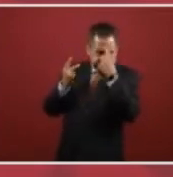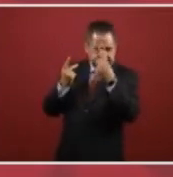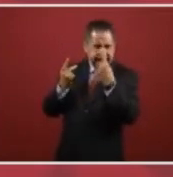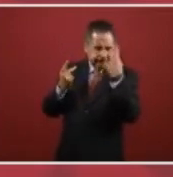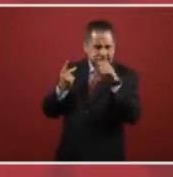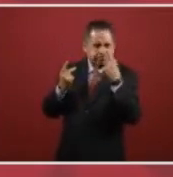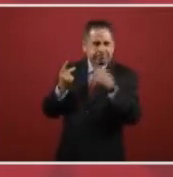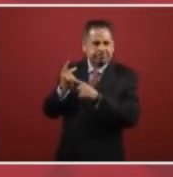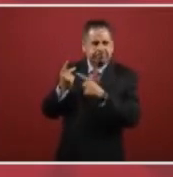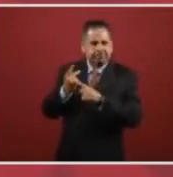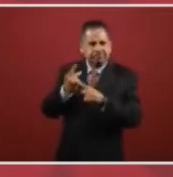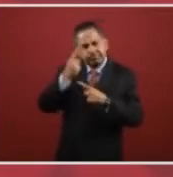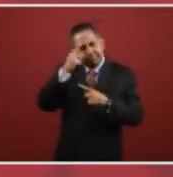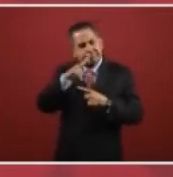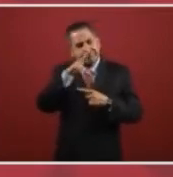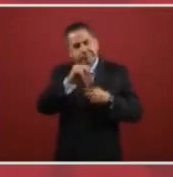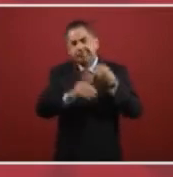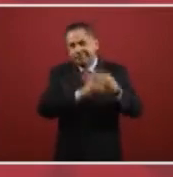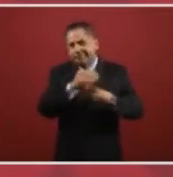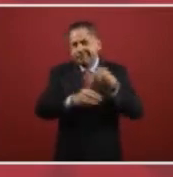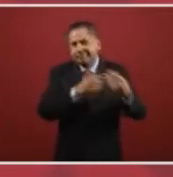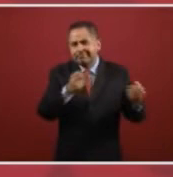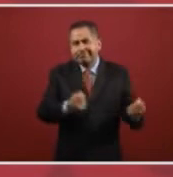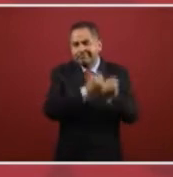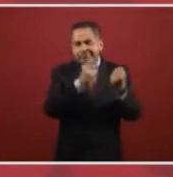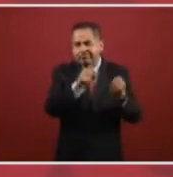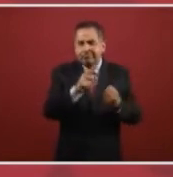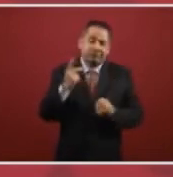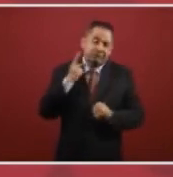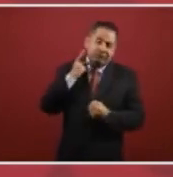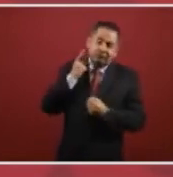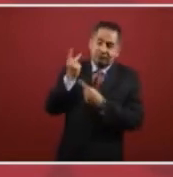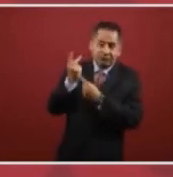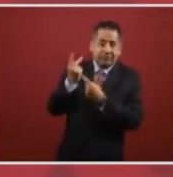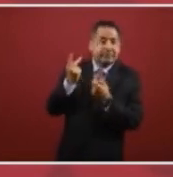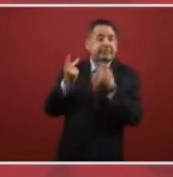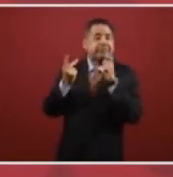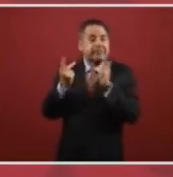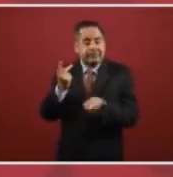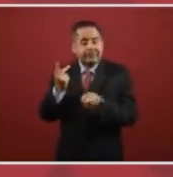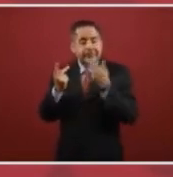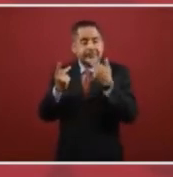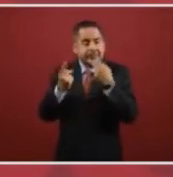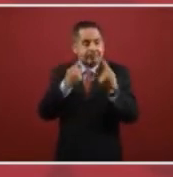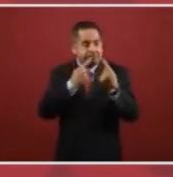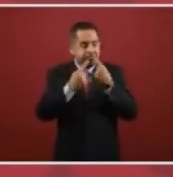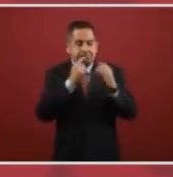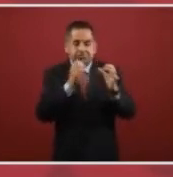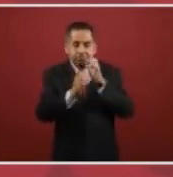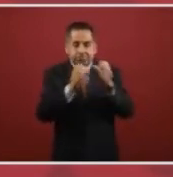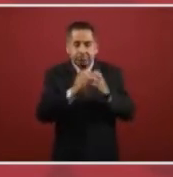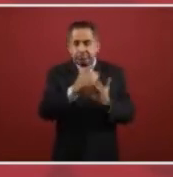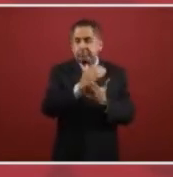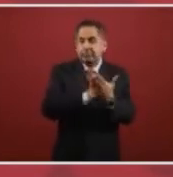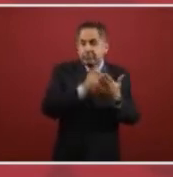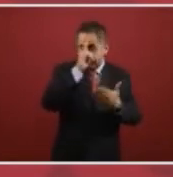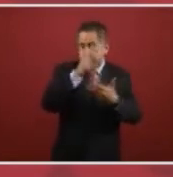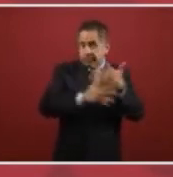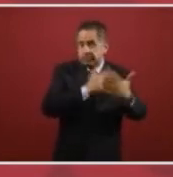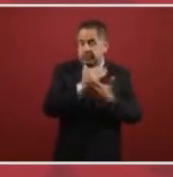for, to prevent confrontation, to prevent